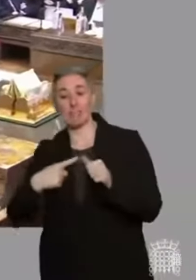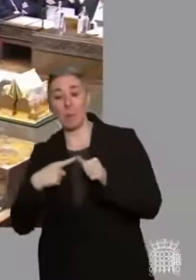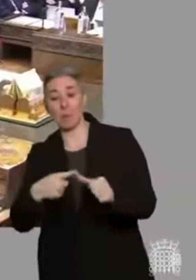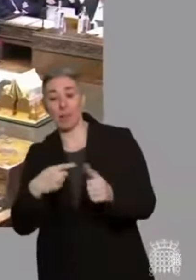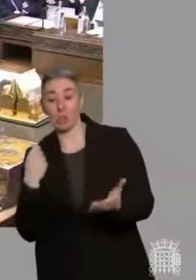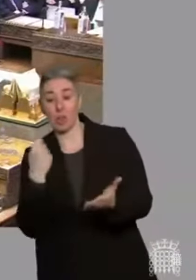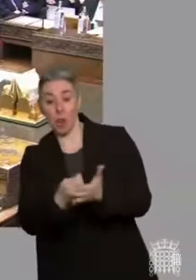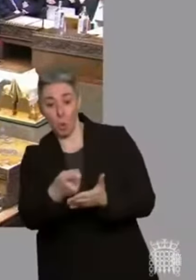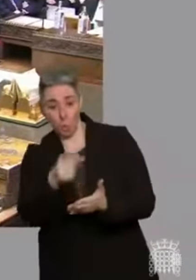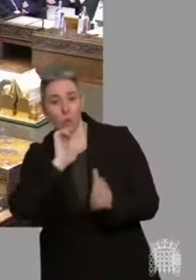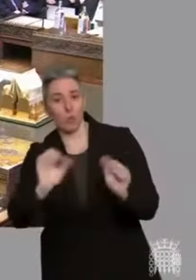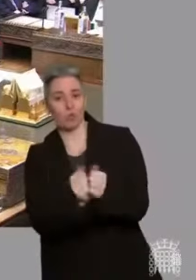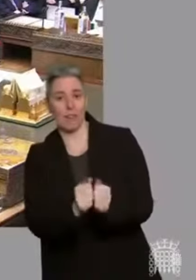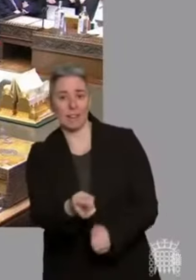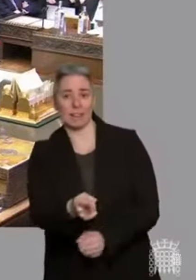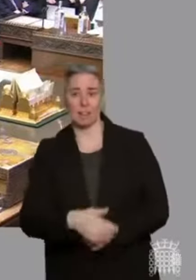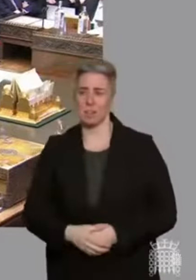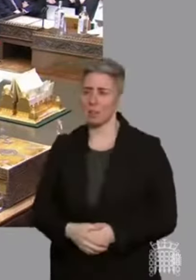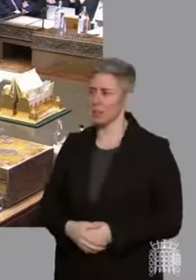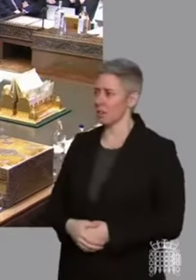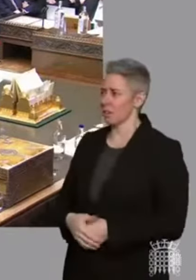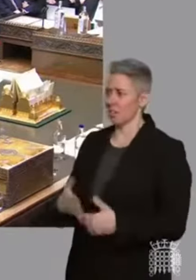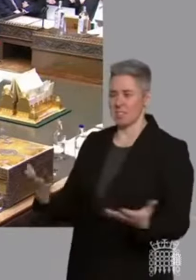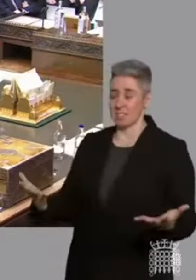otherwise she'd have asked for the relevant briefing.